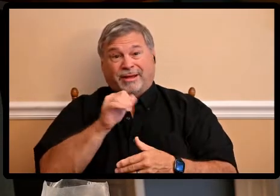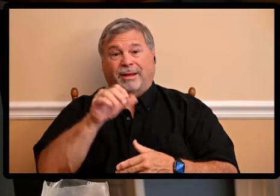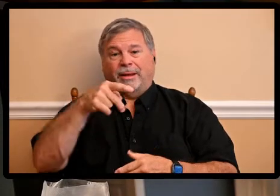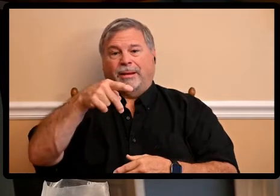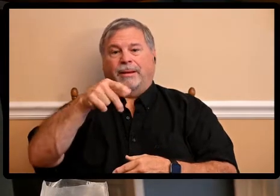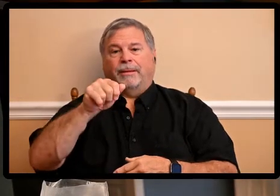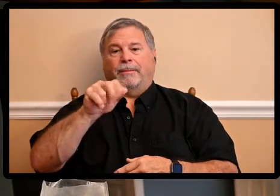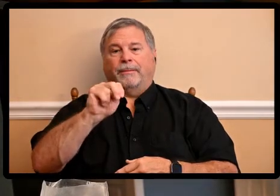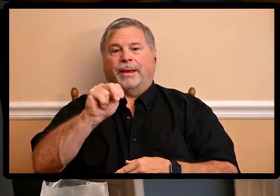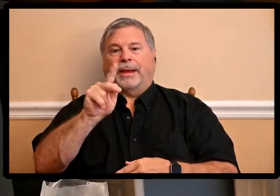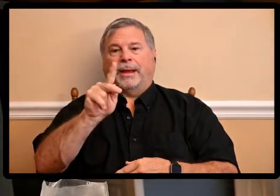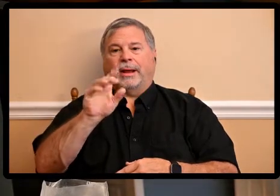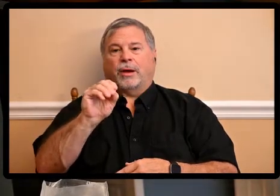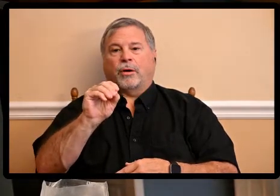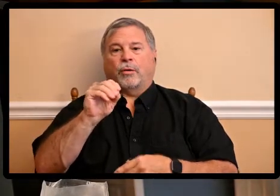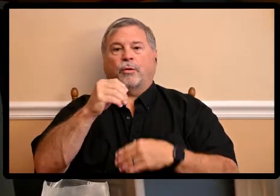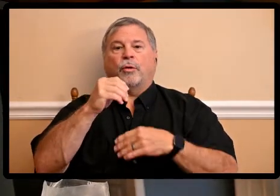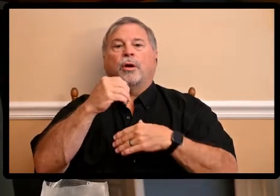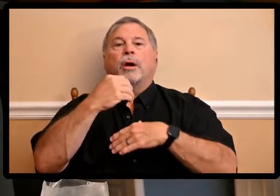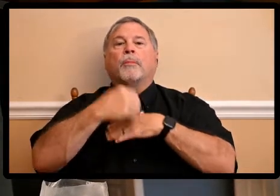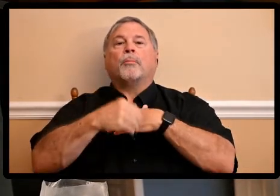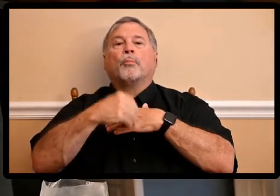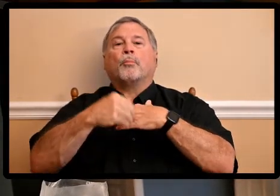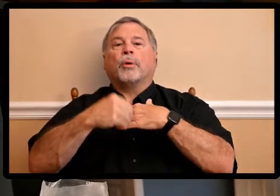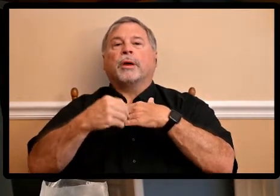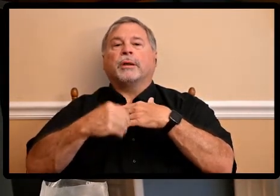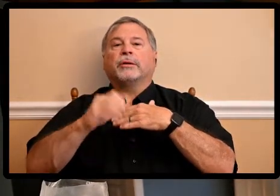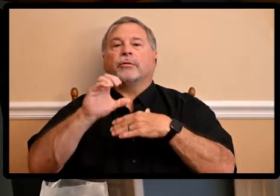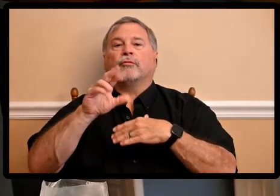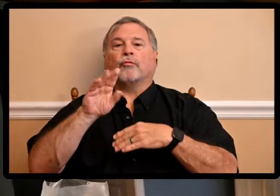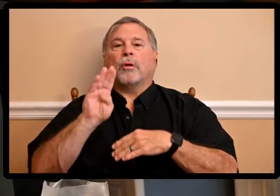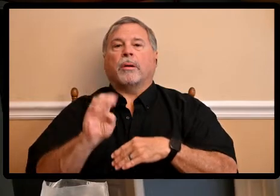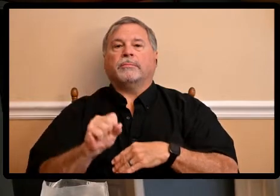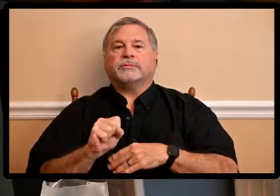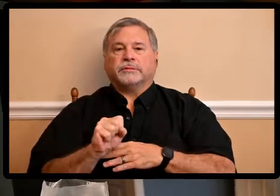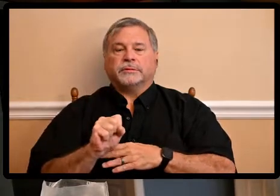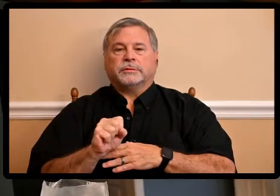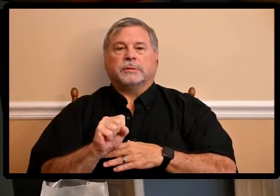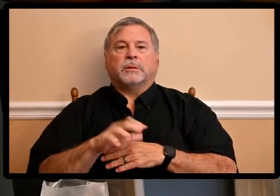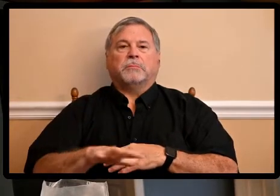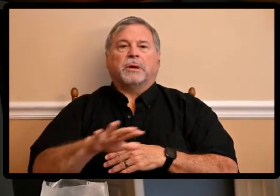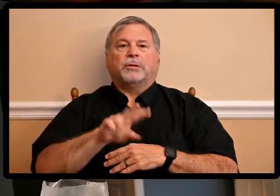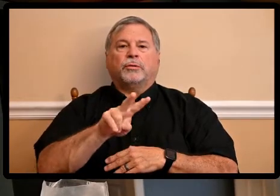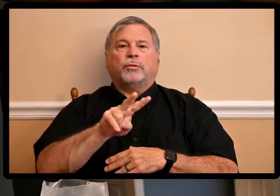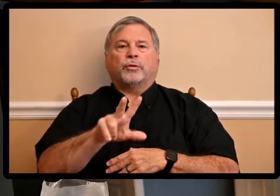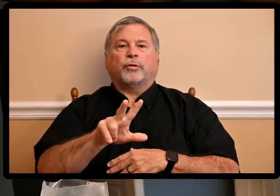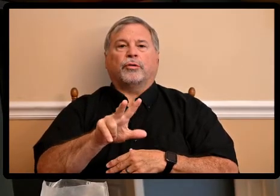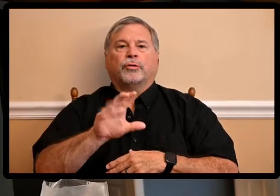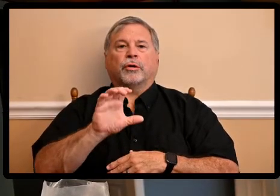This is breadcrumbs. And we're putting down about 2/3 of a cup.